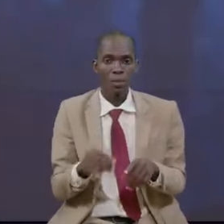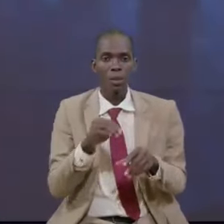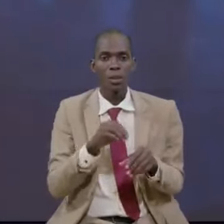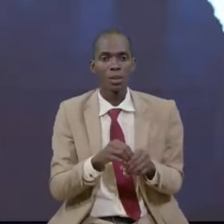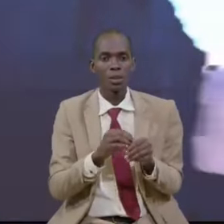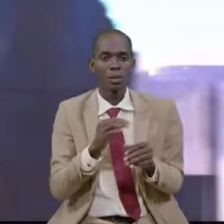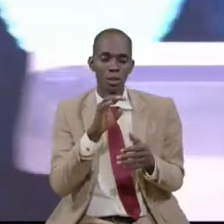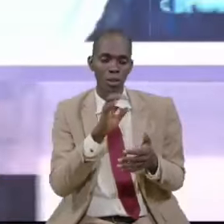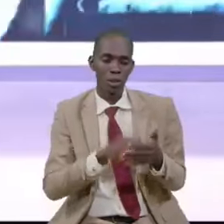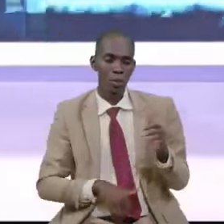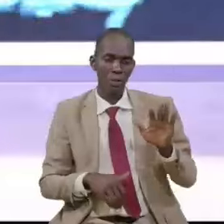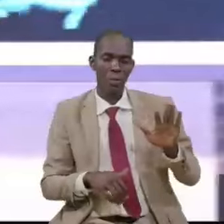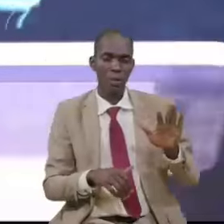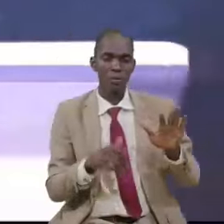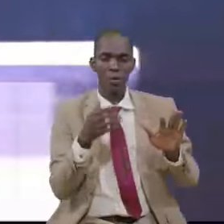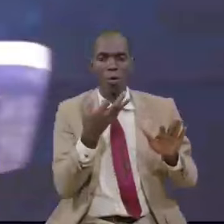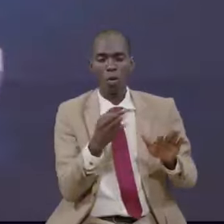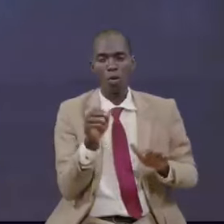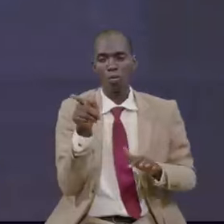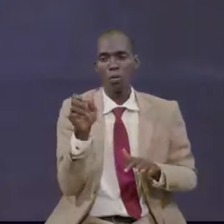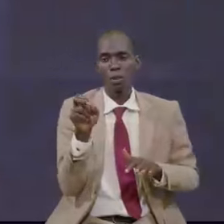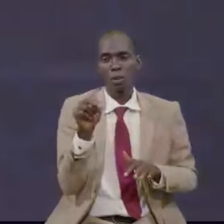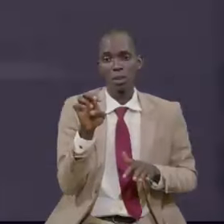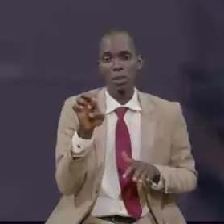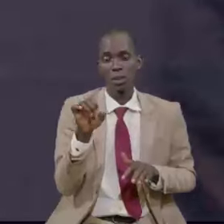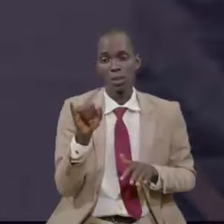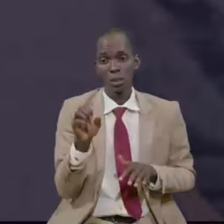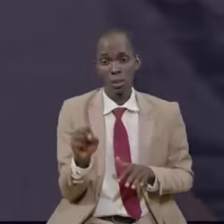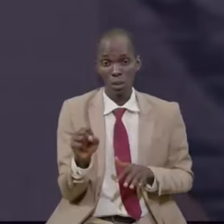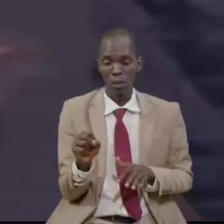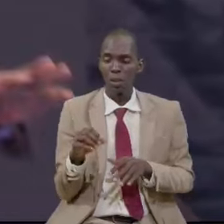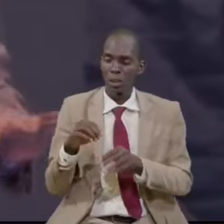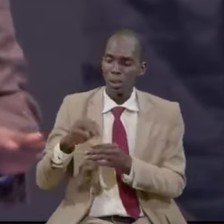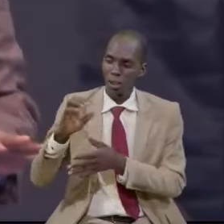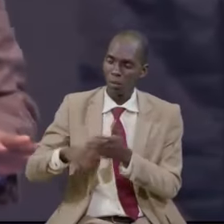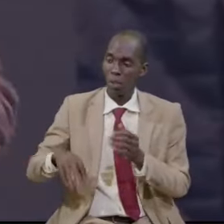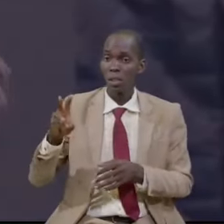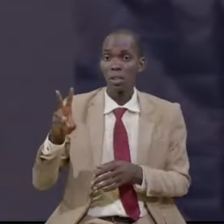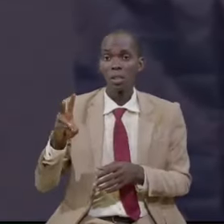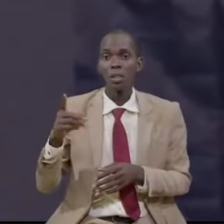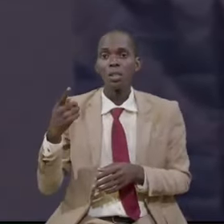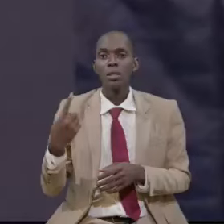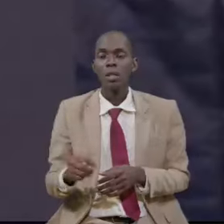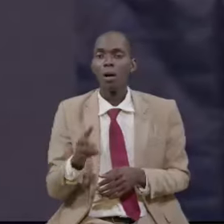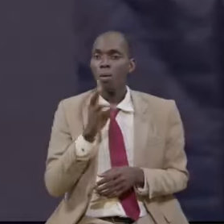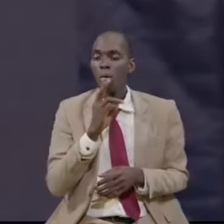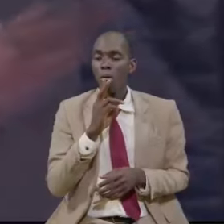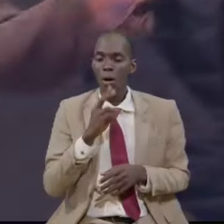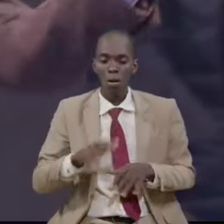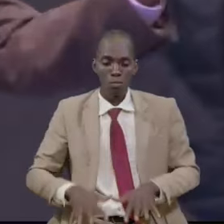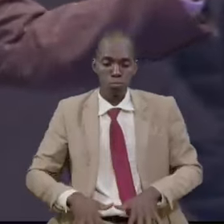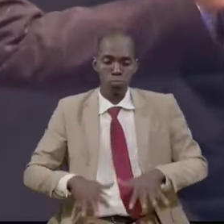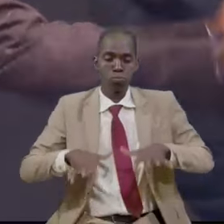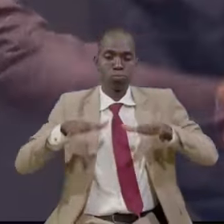Genesis. Chapter 6, the flood was announced. Chapter 7, the